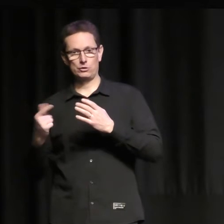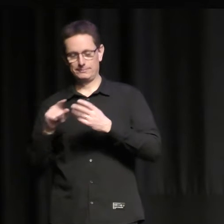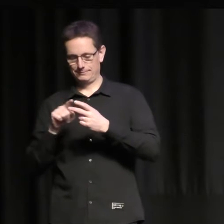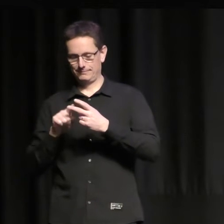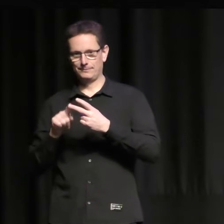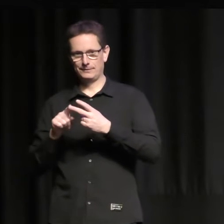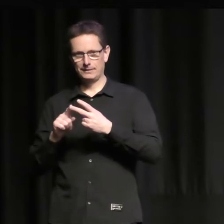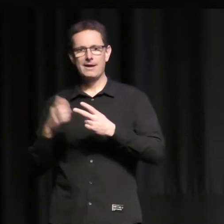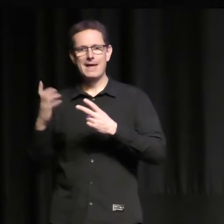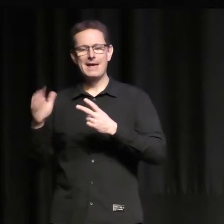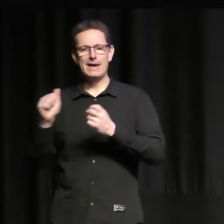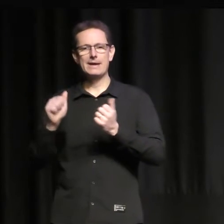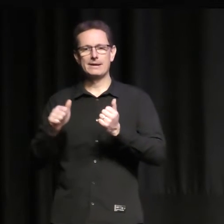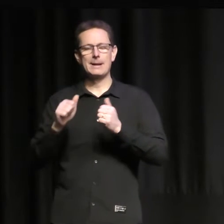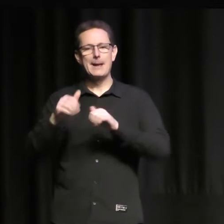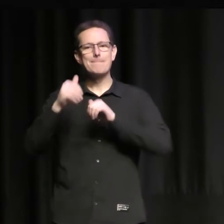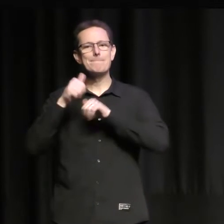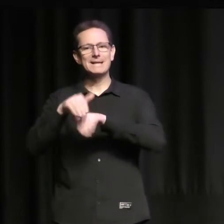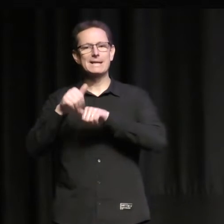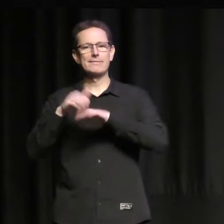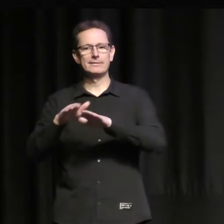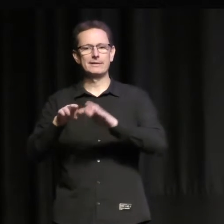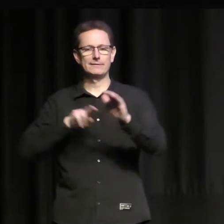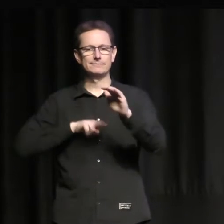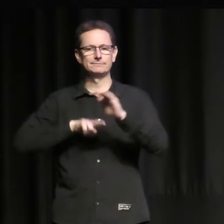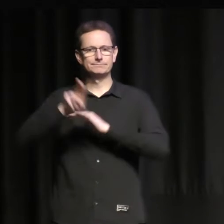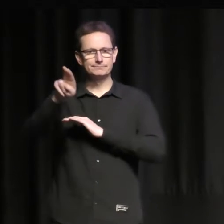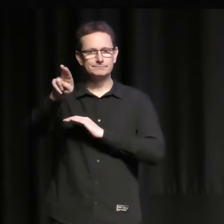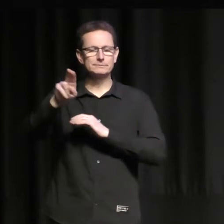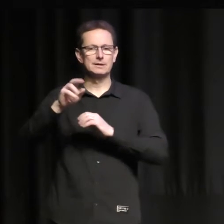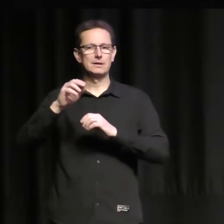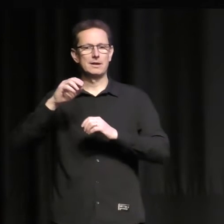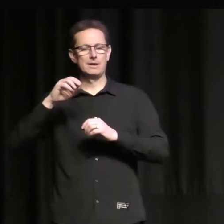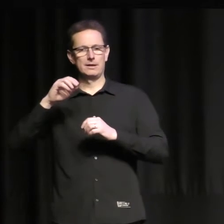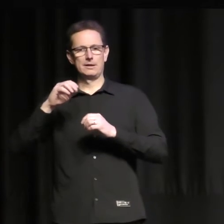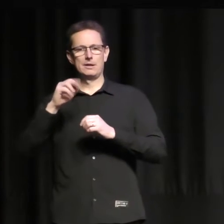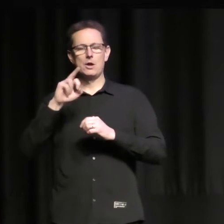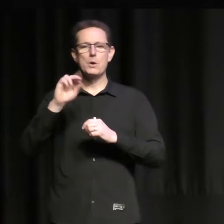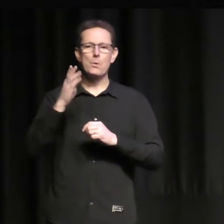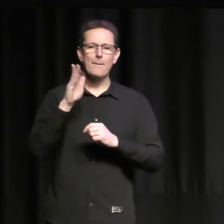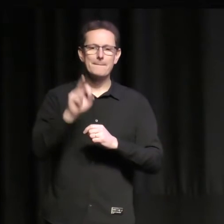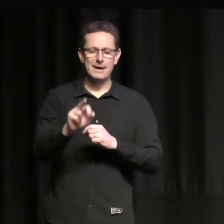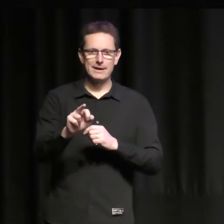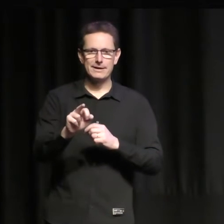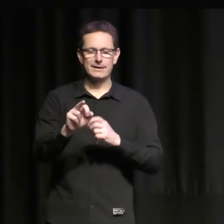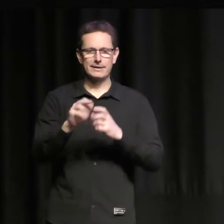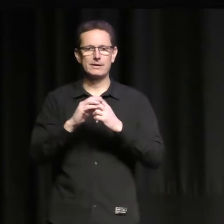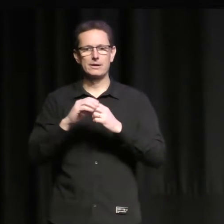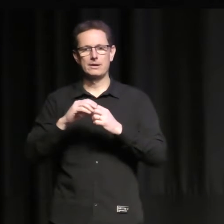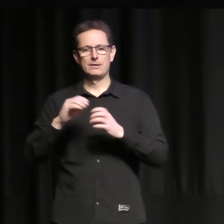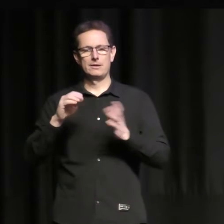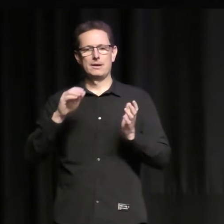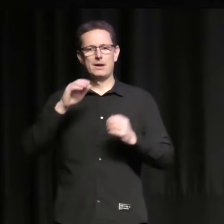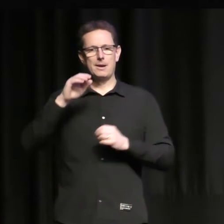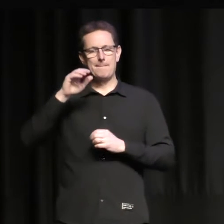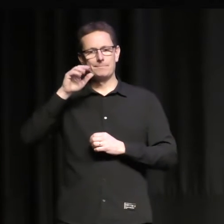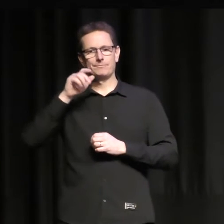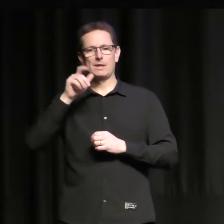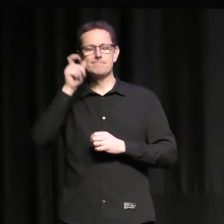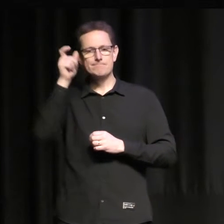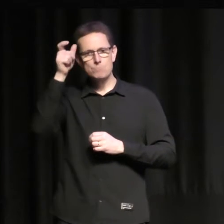consists of the migrants, the refugees, the minorities, the Roma, the Muslims, whatever it might be that can